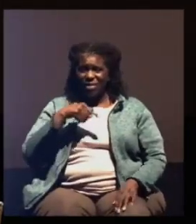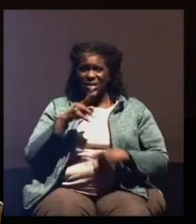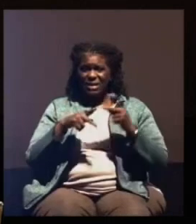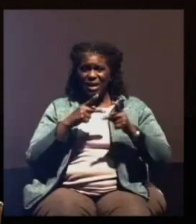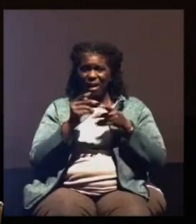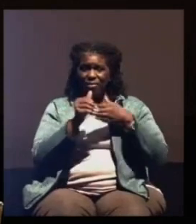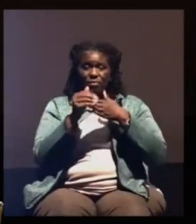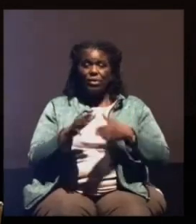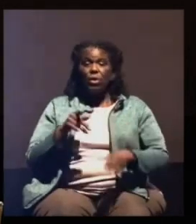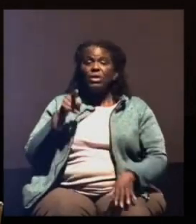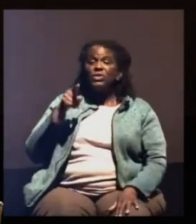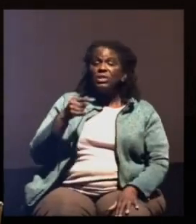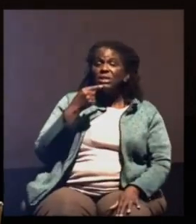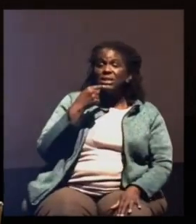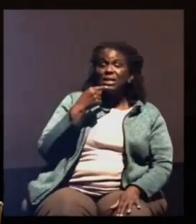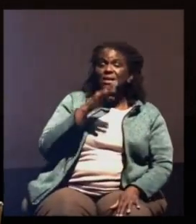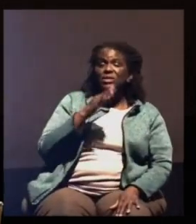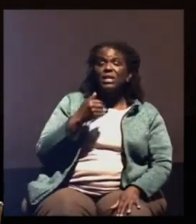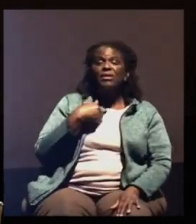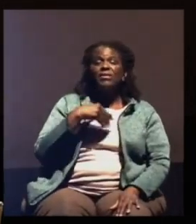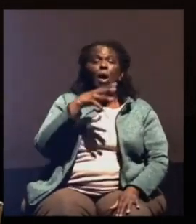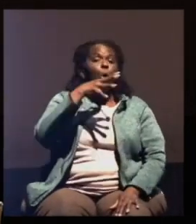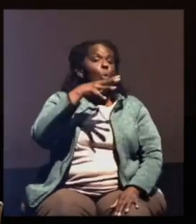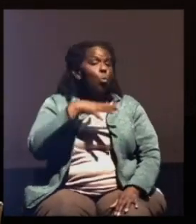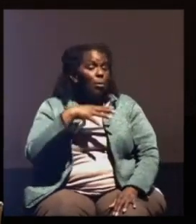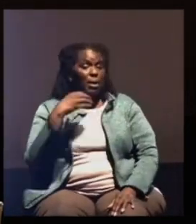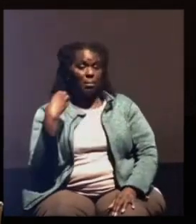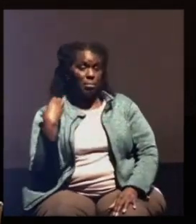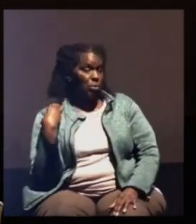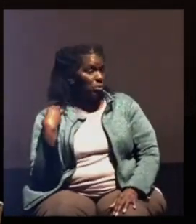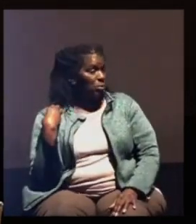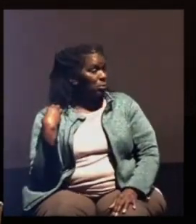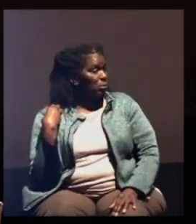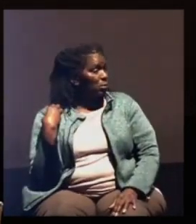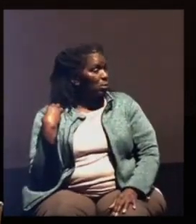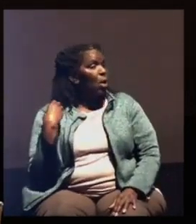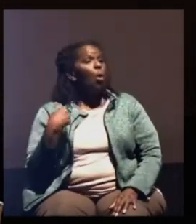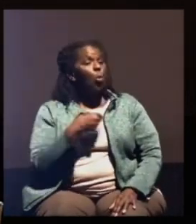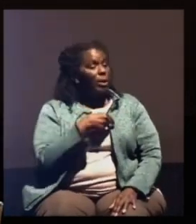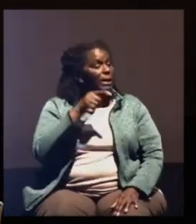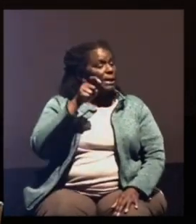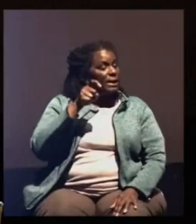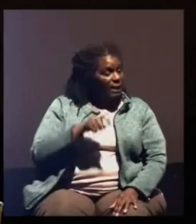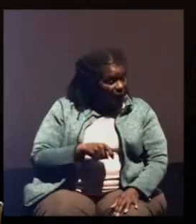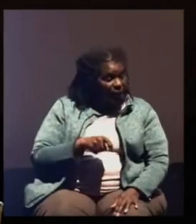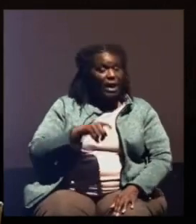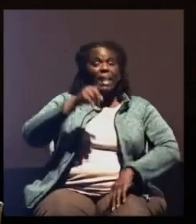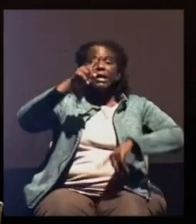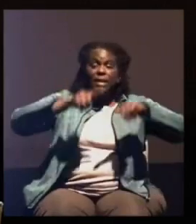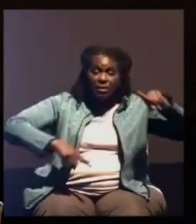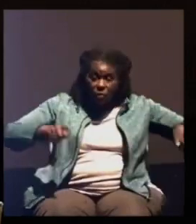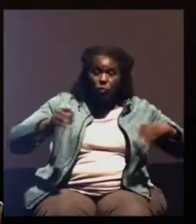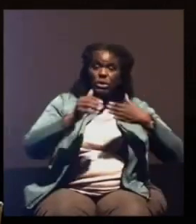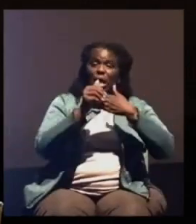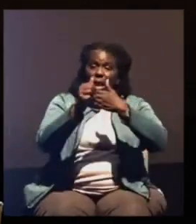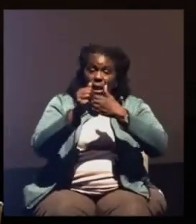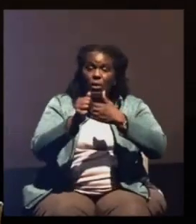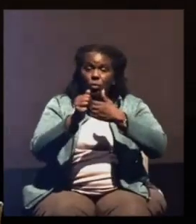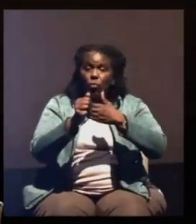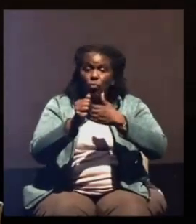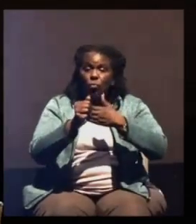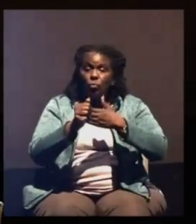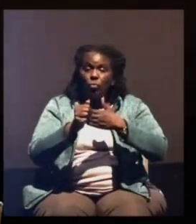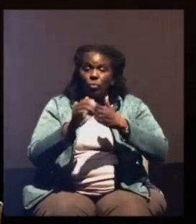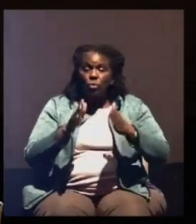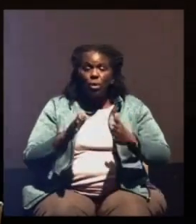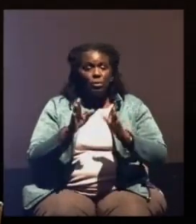that she'd never had a female boss. So it runs the gamut. We need to have diversity in leadership. And so I